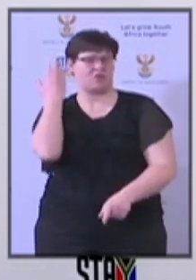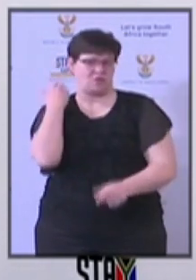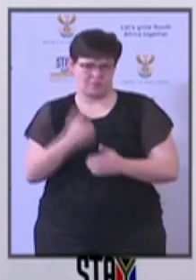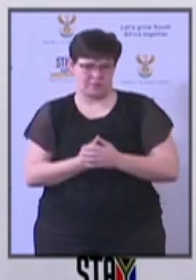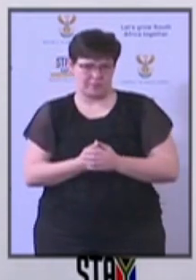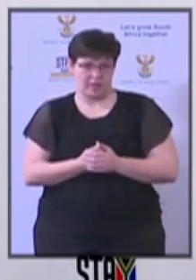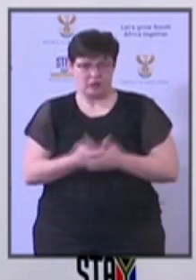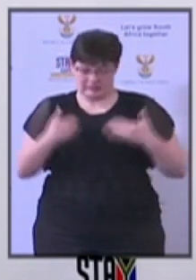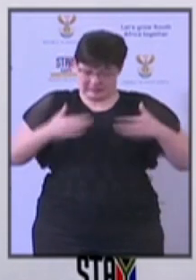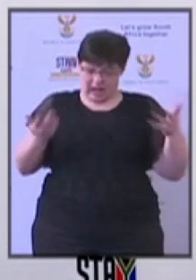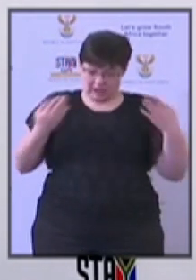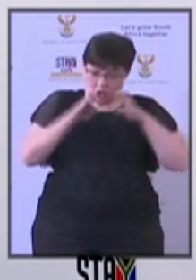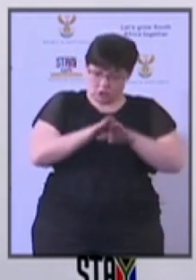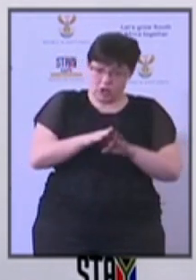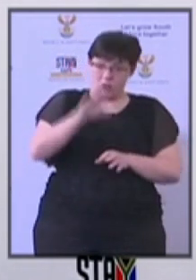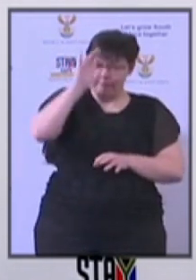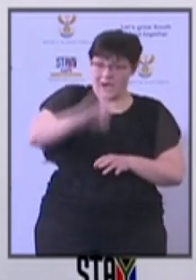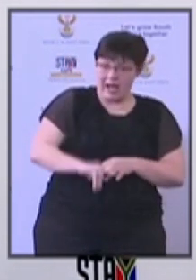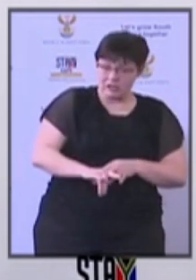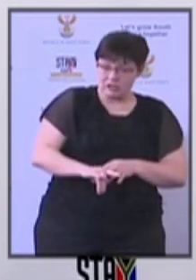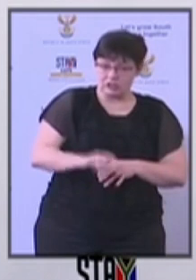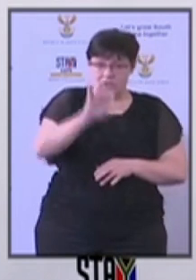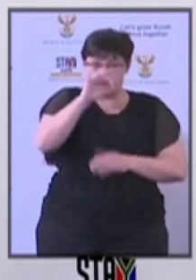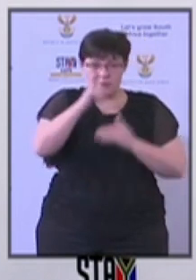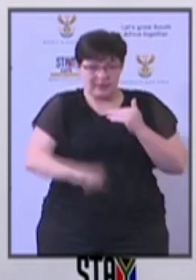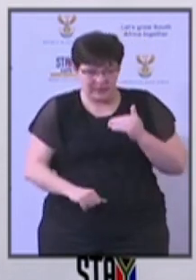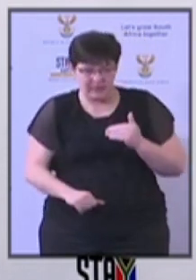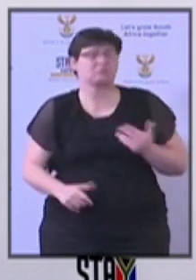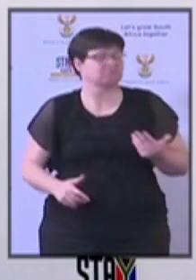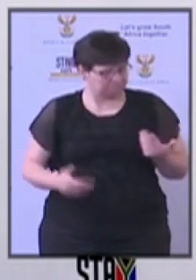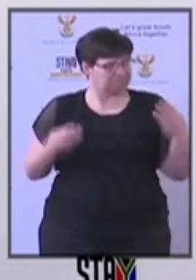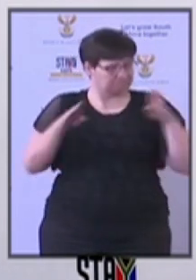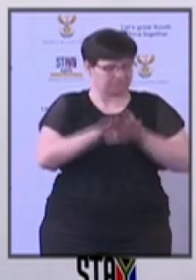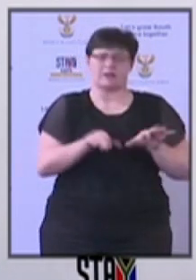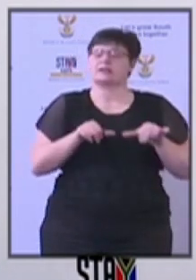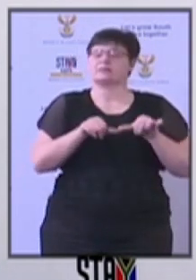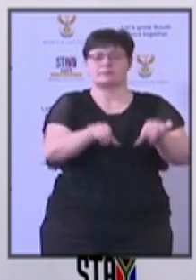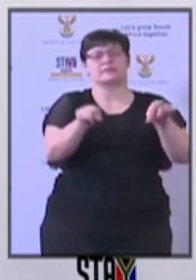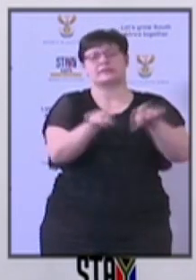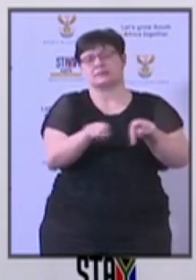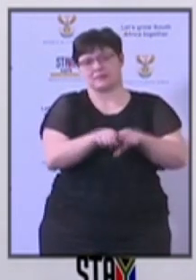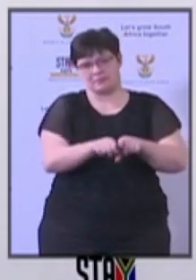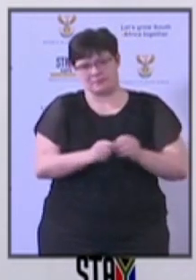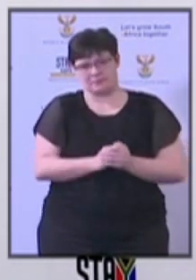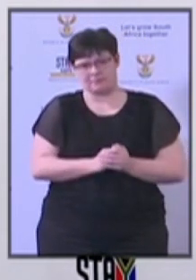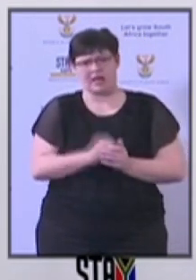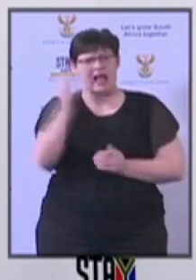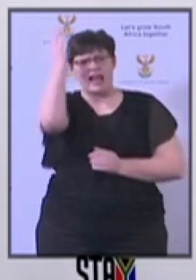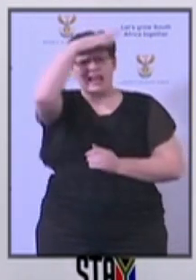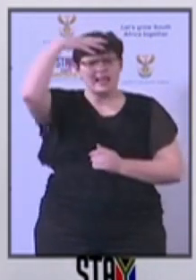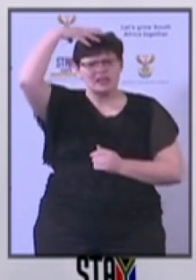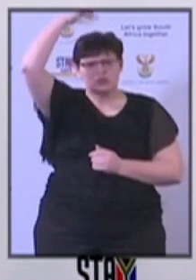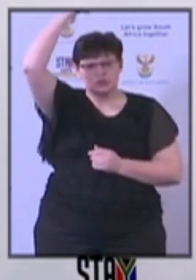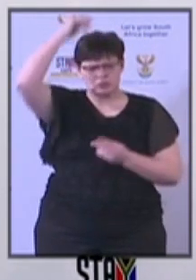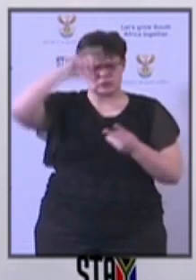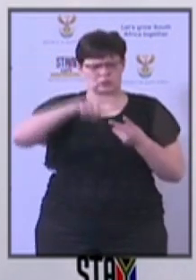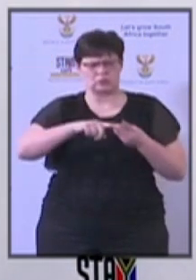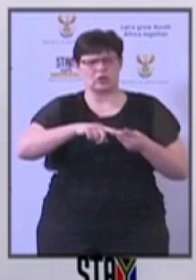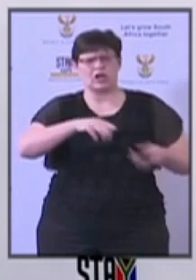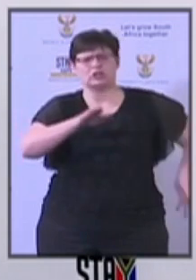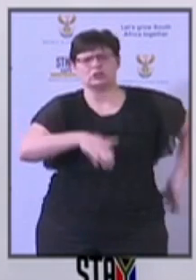when the lockdown started in March this year. Now, the uniqueness of Lesotho and